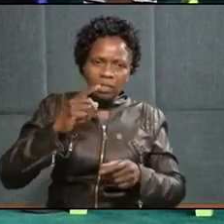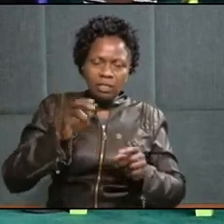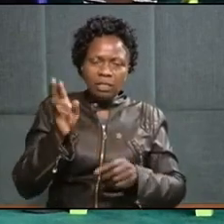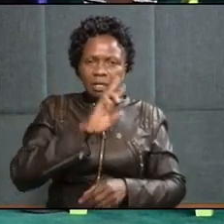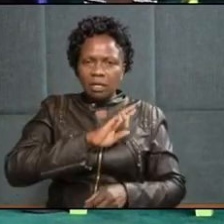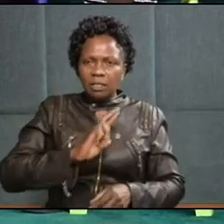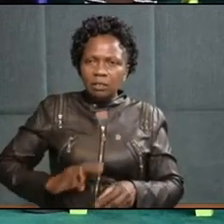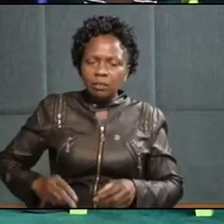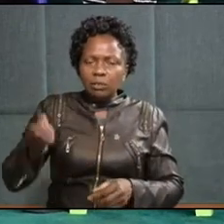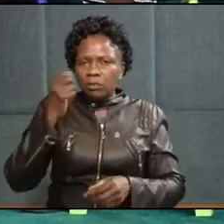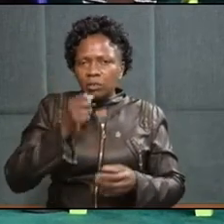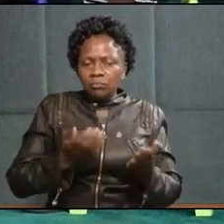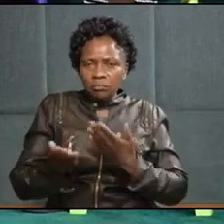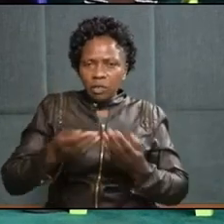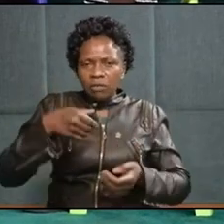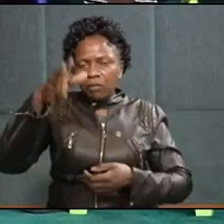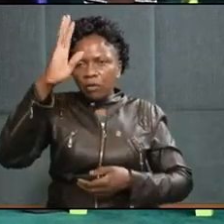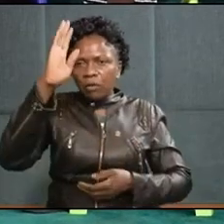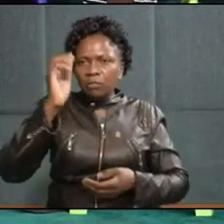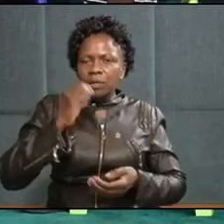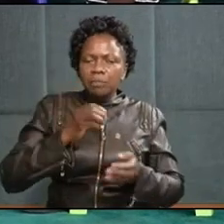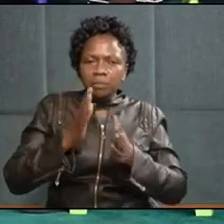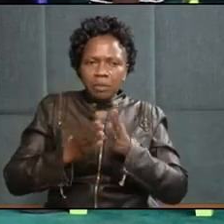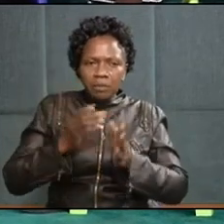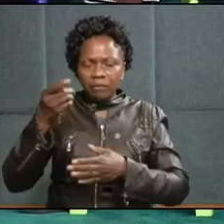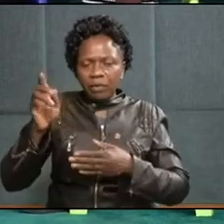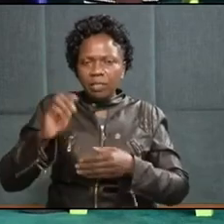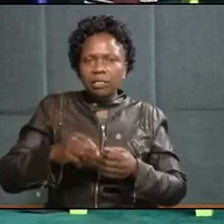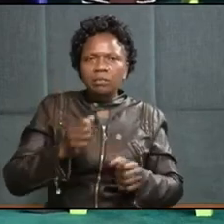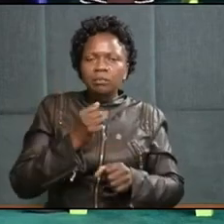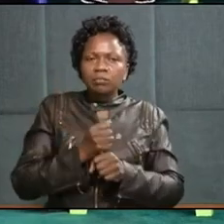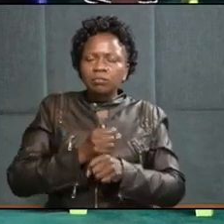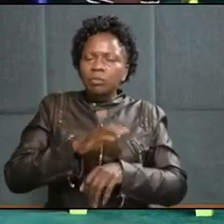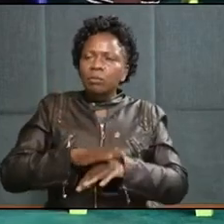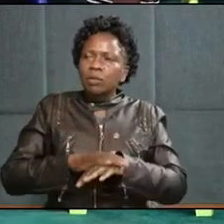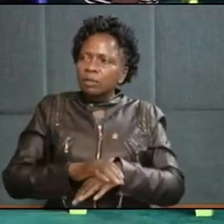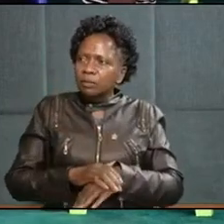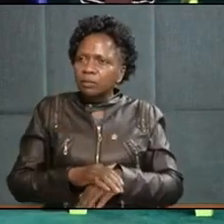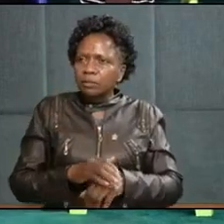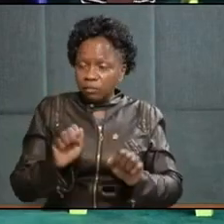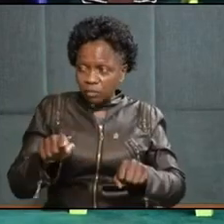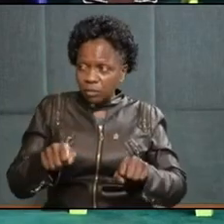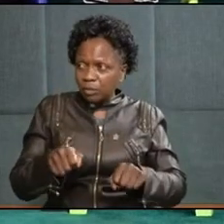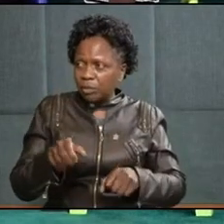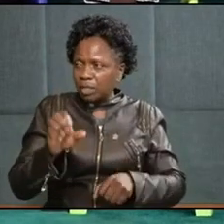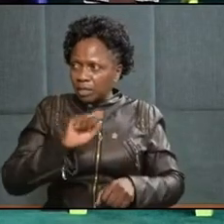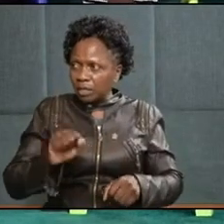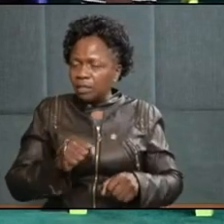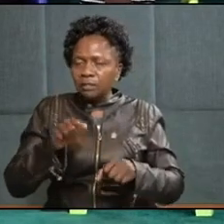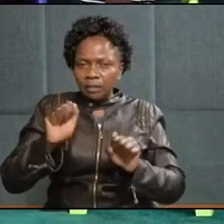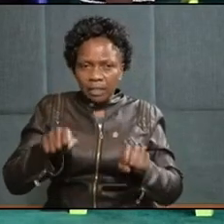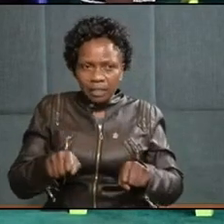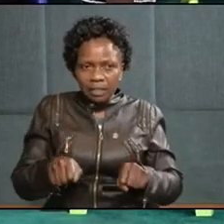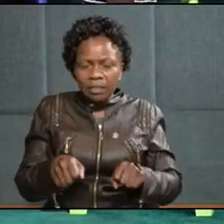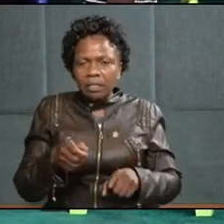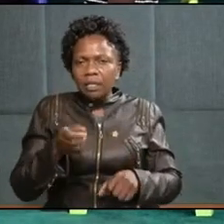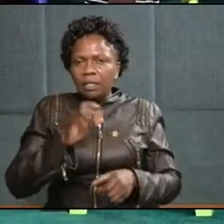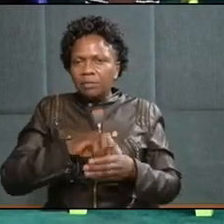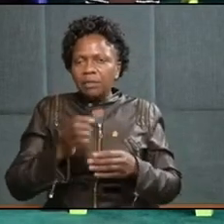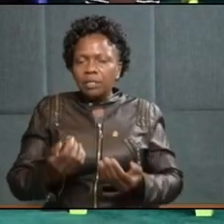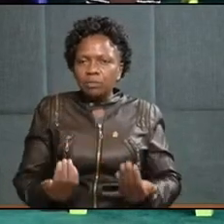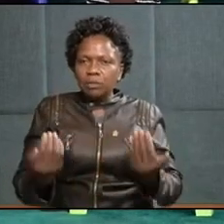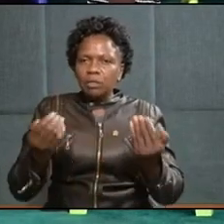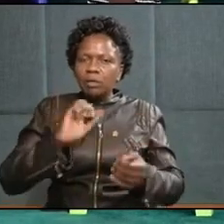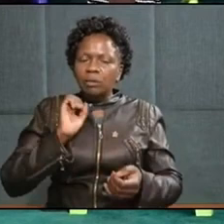righteousness, so that the servant of God may be prepared for his good work. Is that not so, Sarah? Yes. Yes. And therefore,